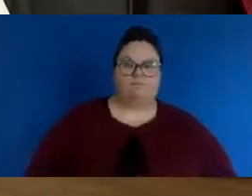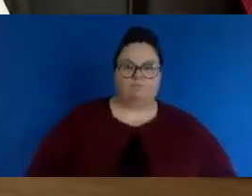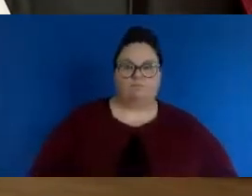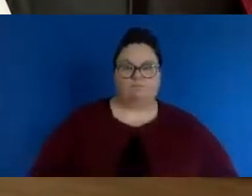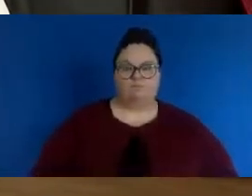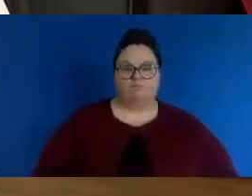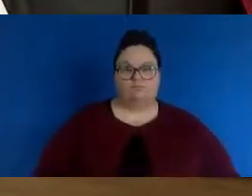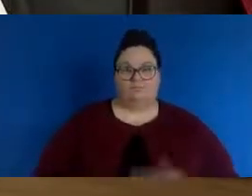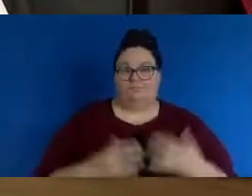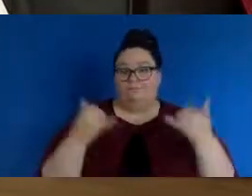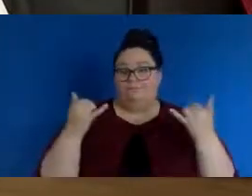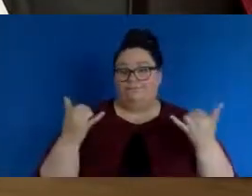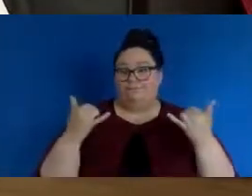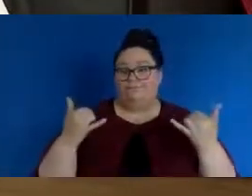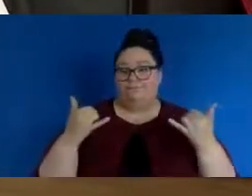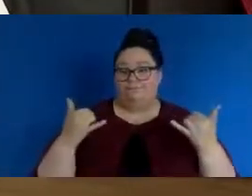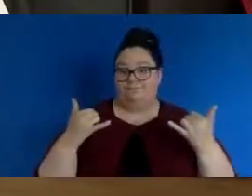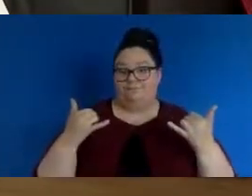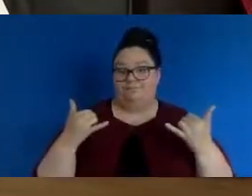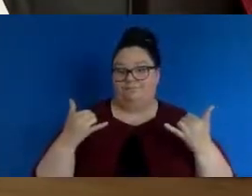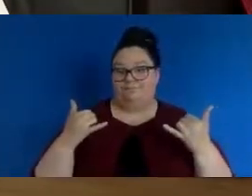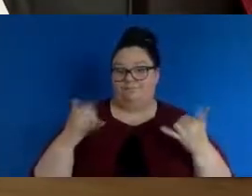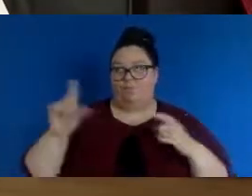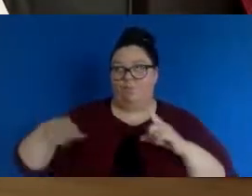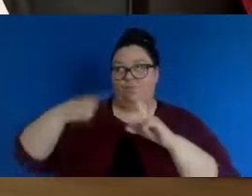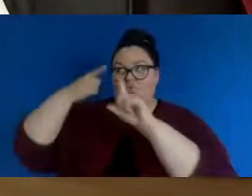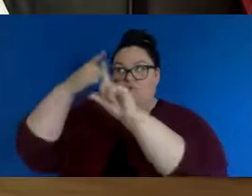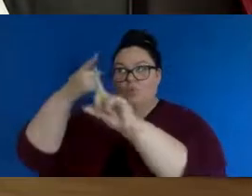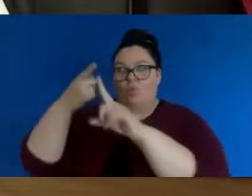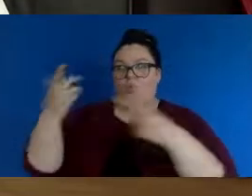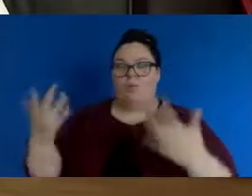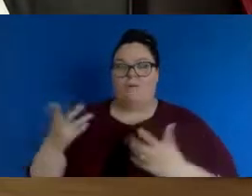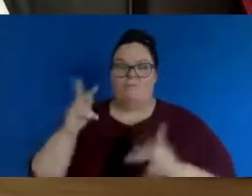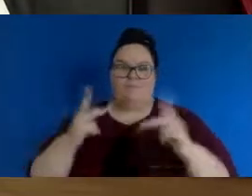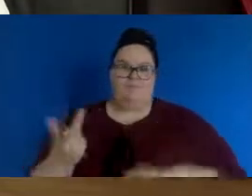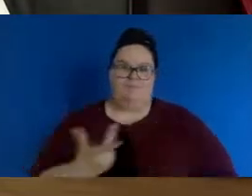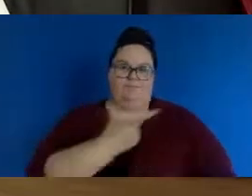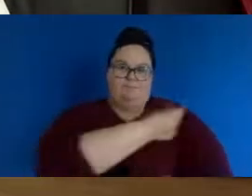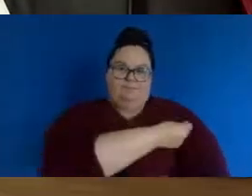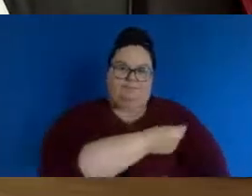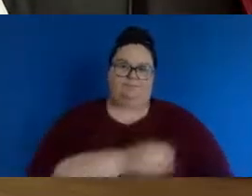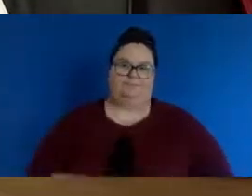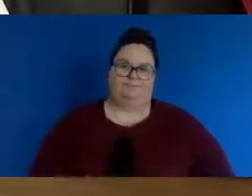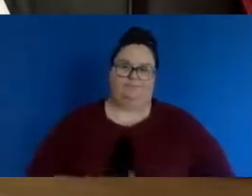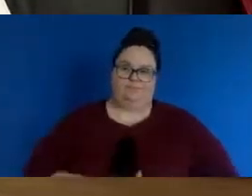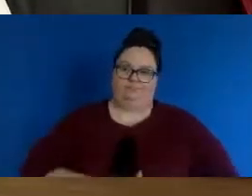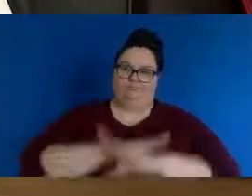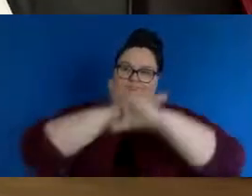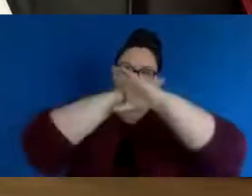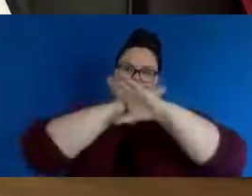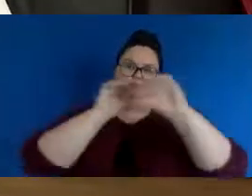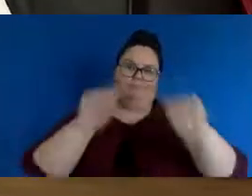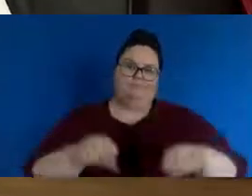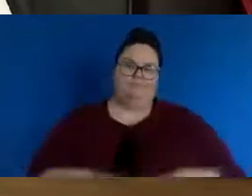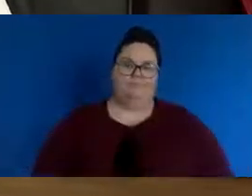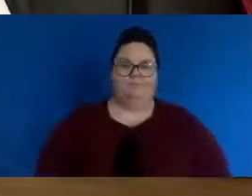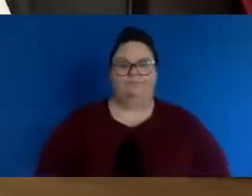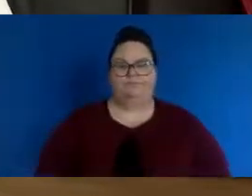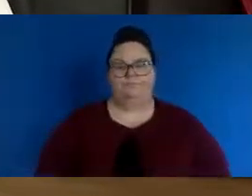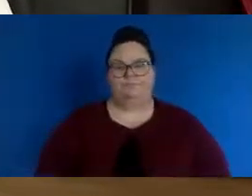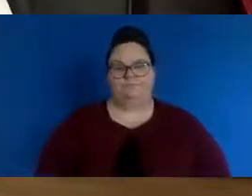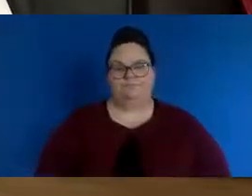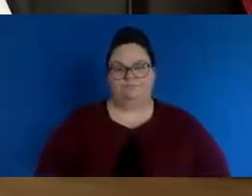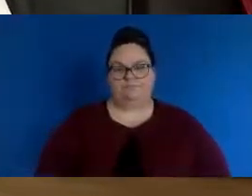this point in time, again, that our number one priority is getting people vaccinated, because it is the best protection that we can offer to protect our healthcare system right